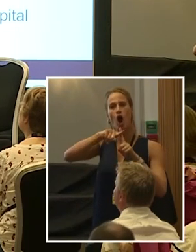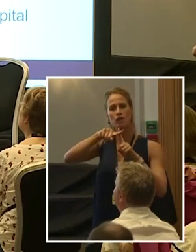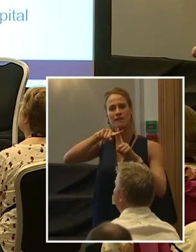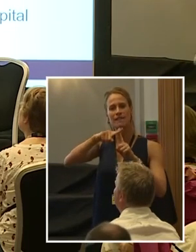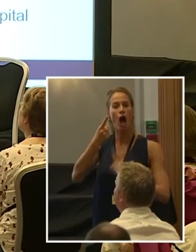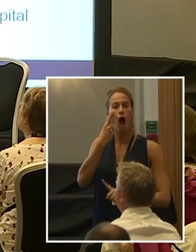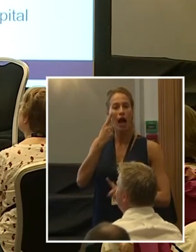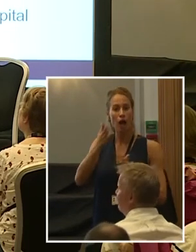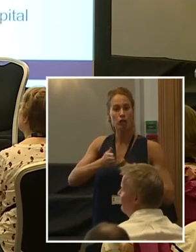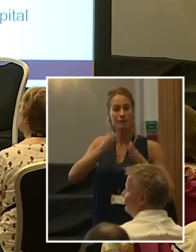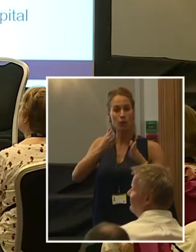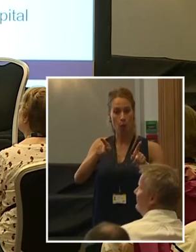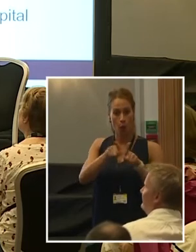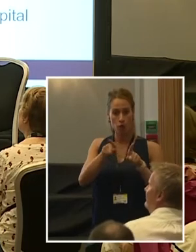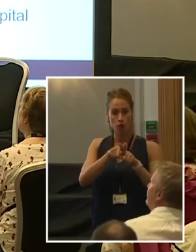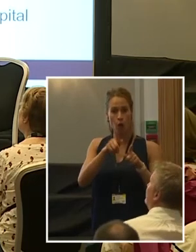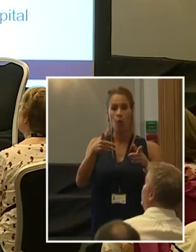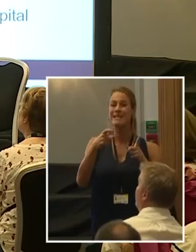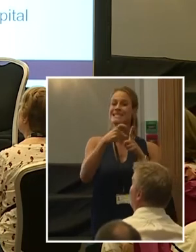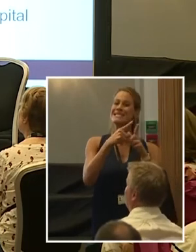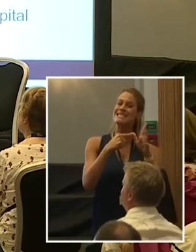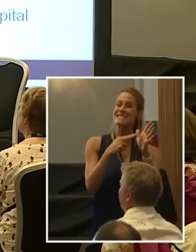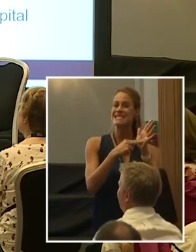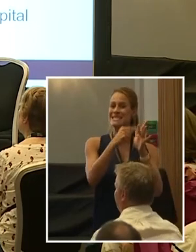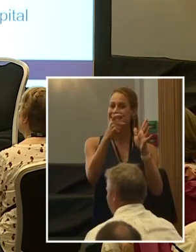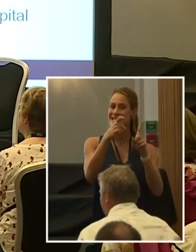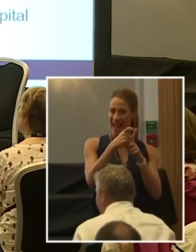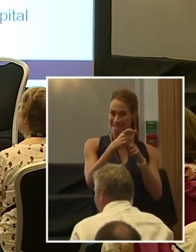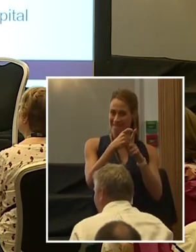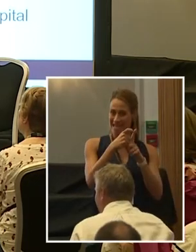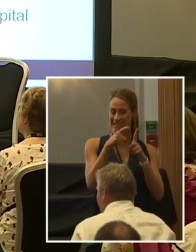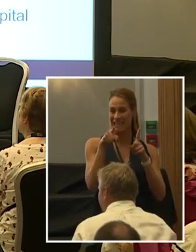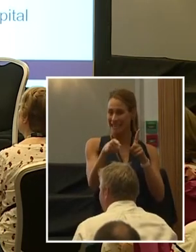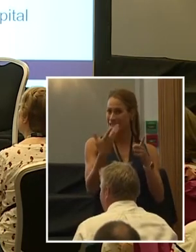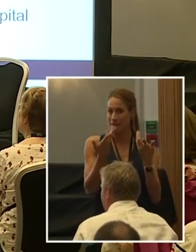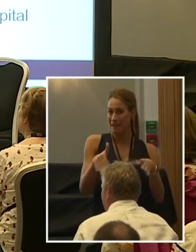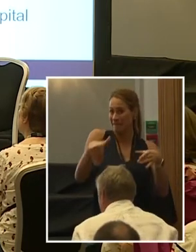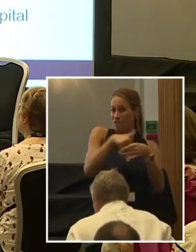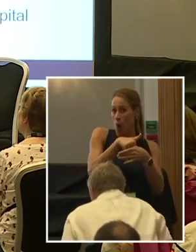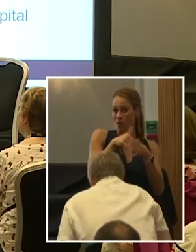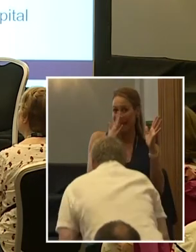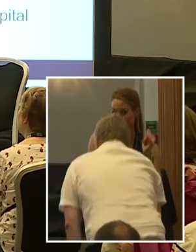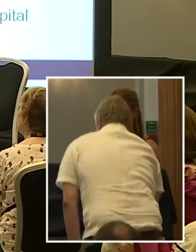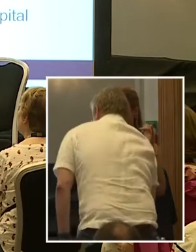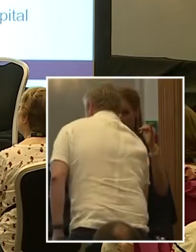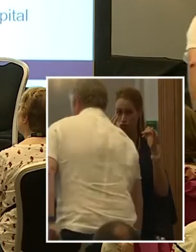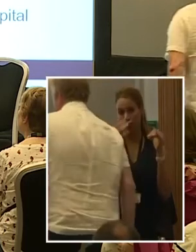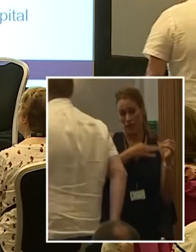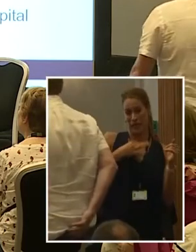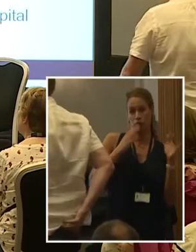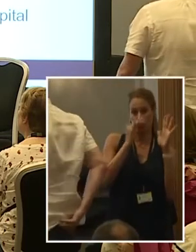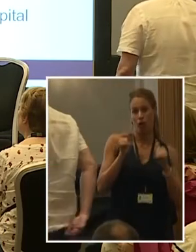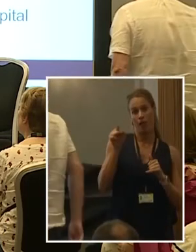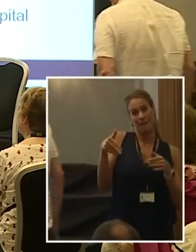David Bureau, who has taken part in a clinical trial and is living with RP. So if you'd both like to come and join